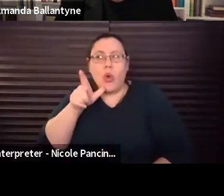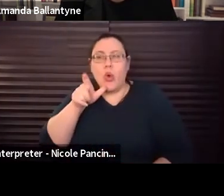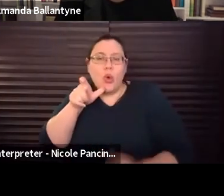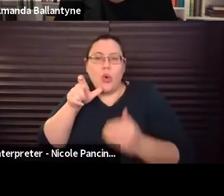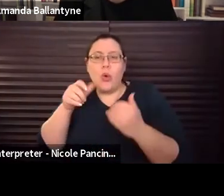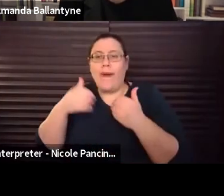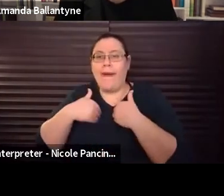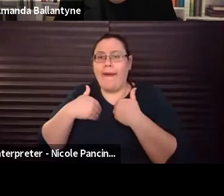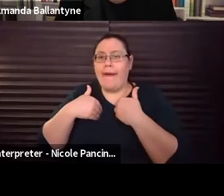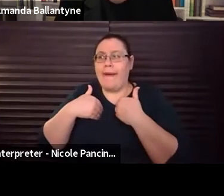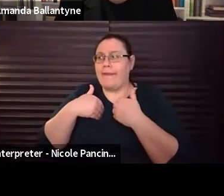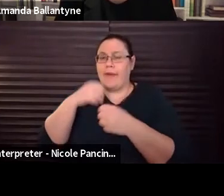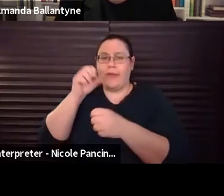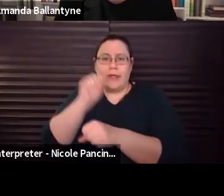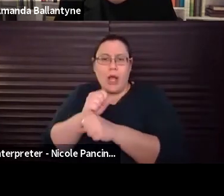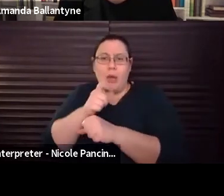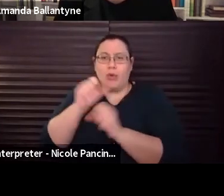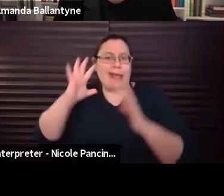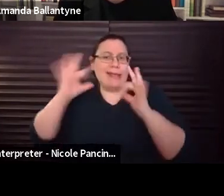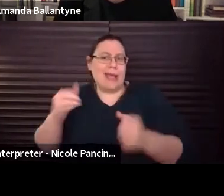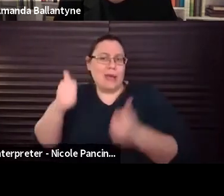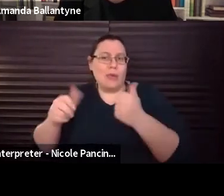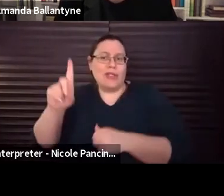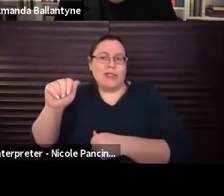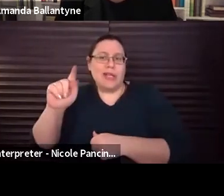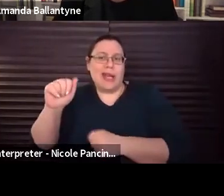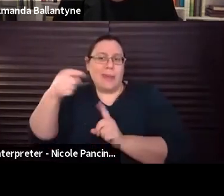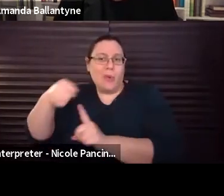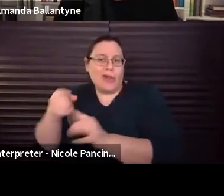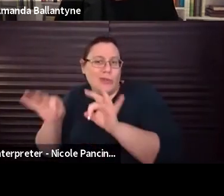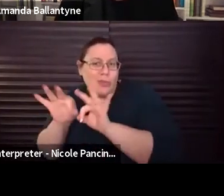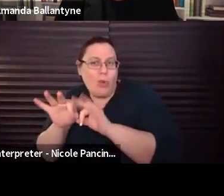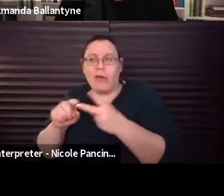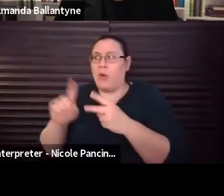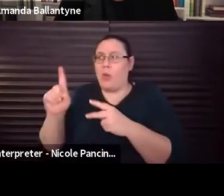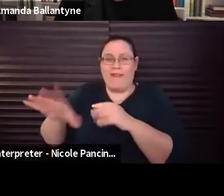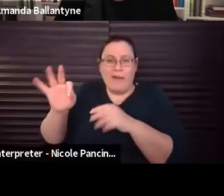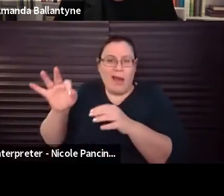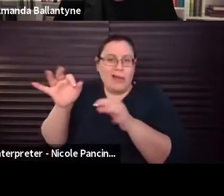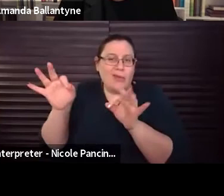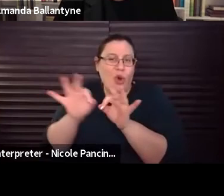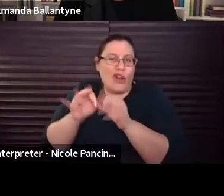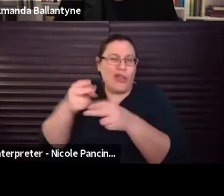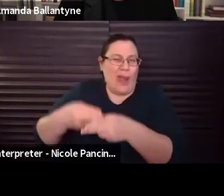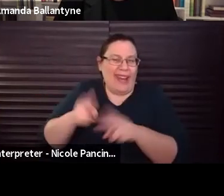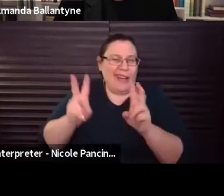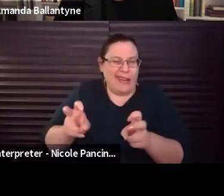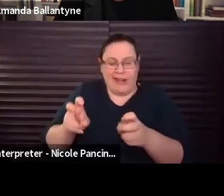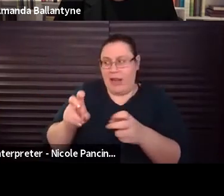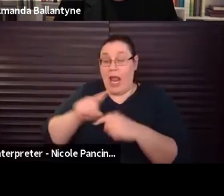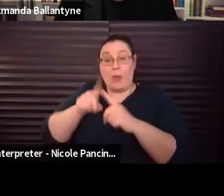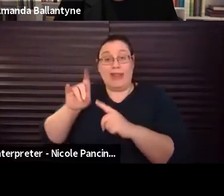the job to decide what data points matter, how they are weighted, and what happens when that data is